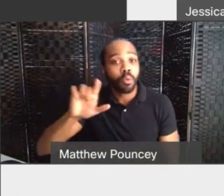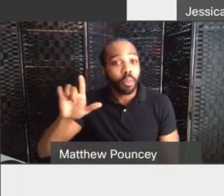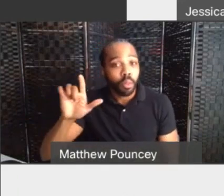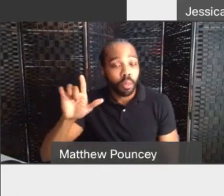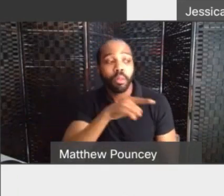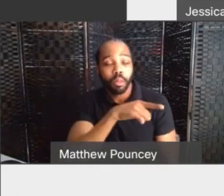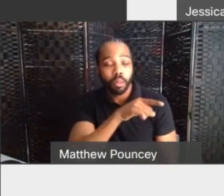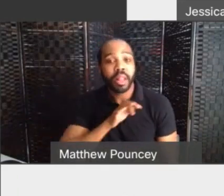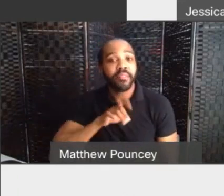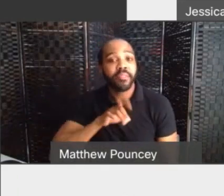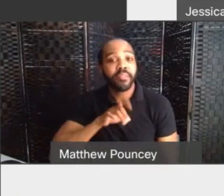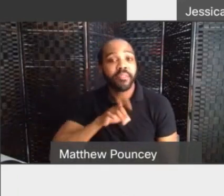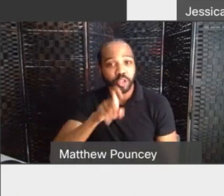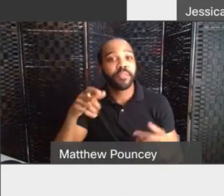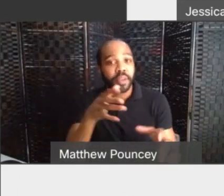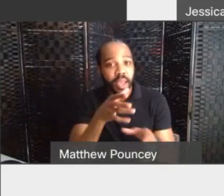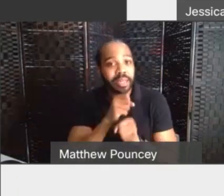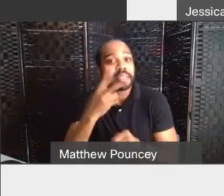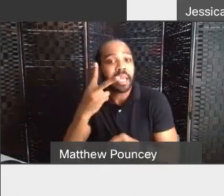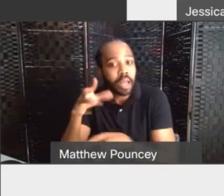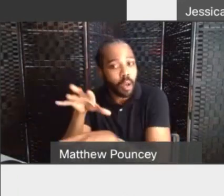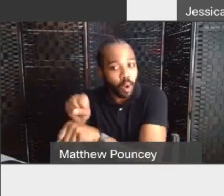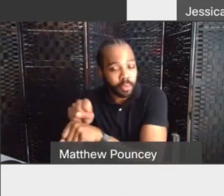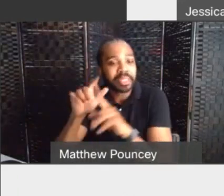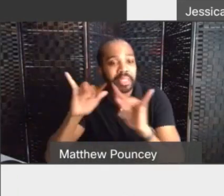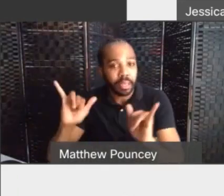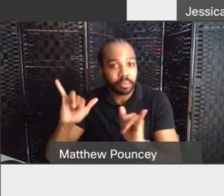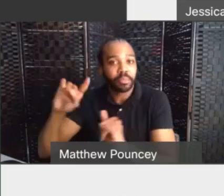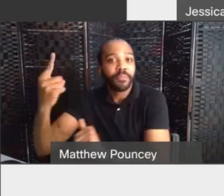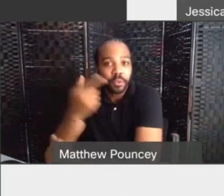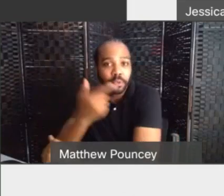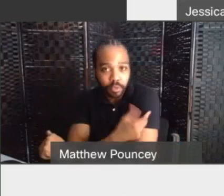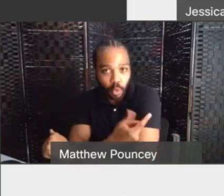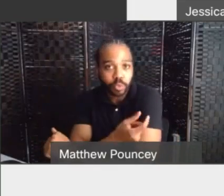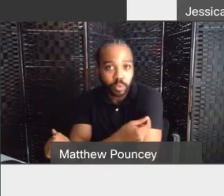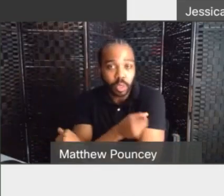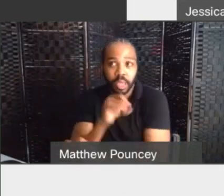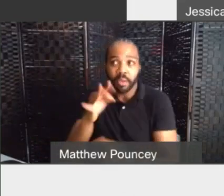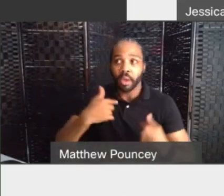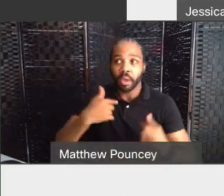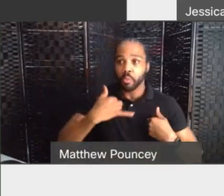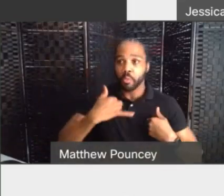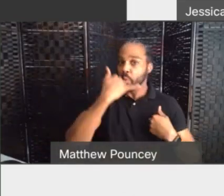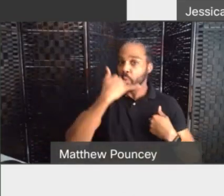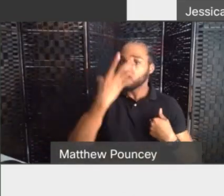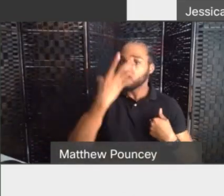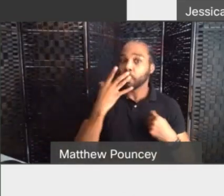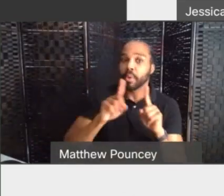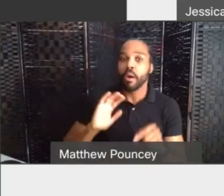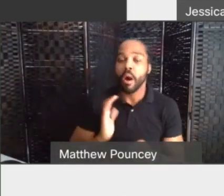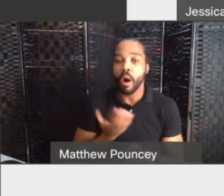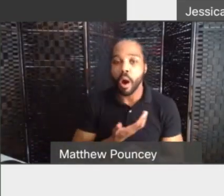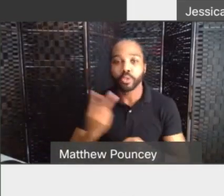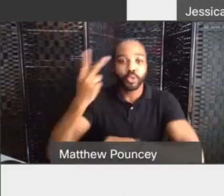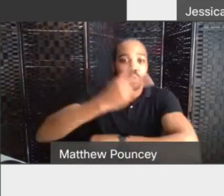a second appointment at the time of their first dose. Correct me if I'm wrong, but for our 2-day